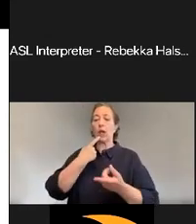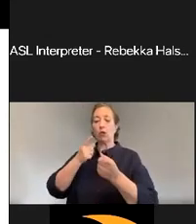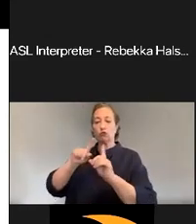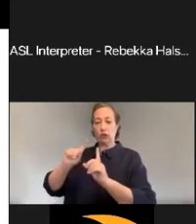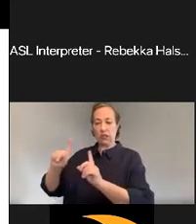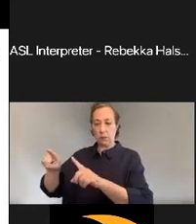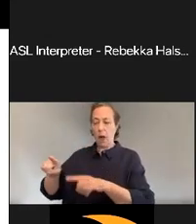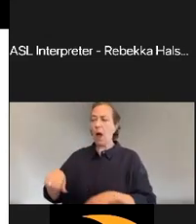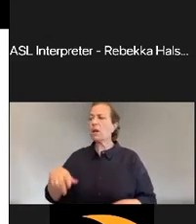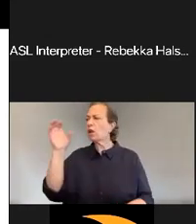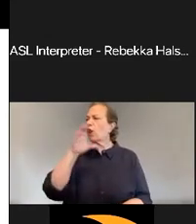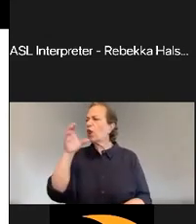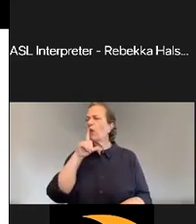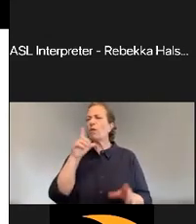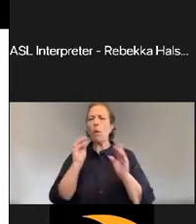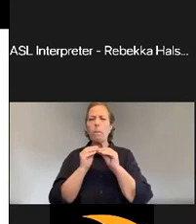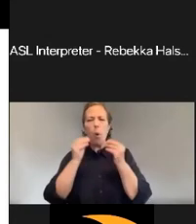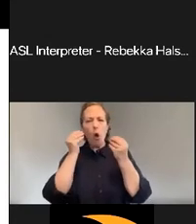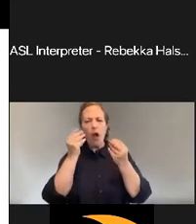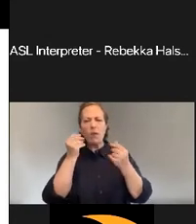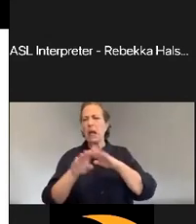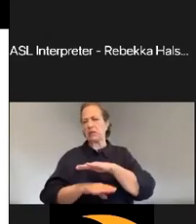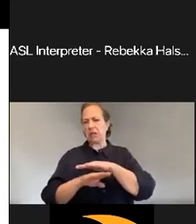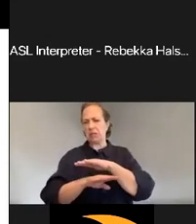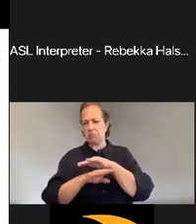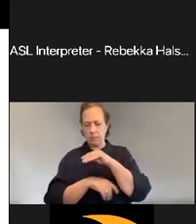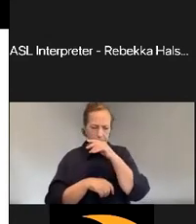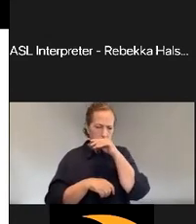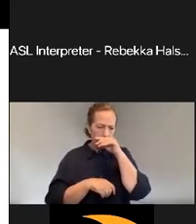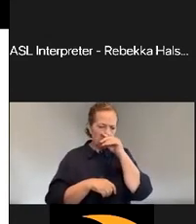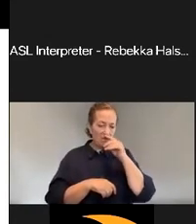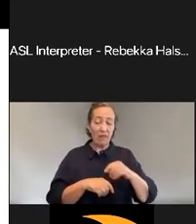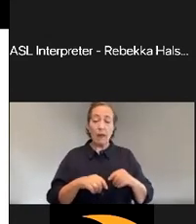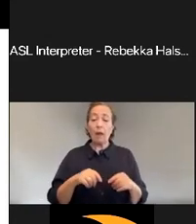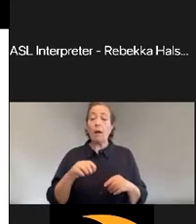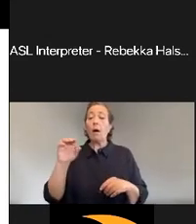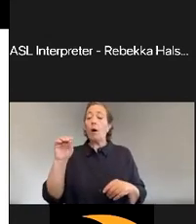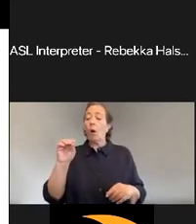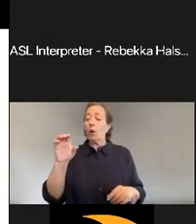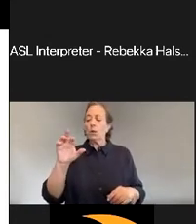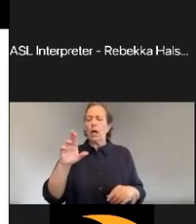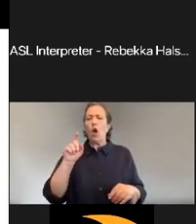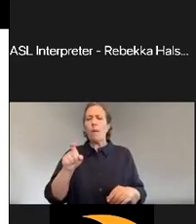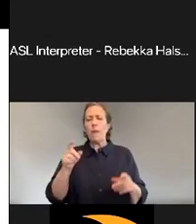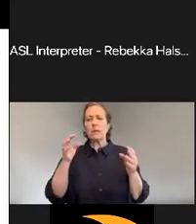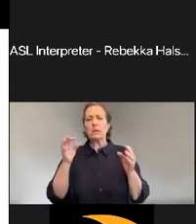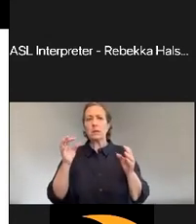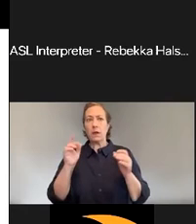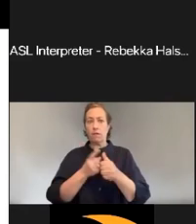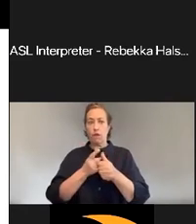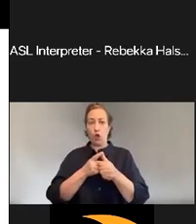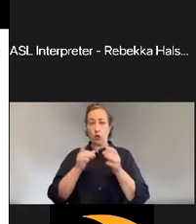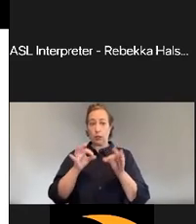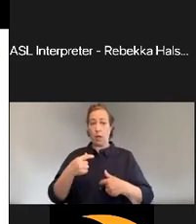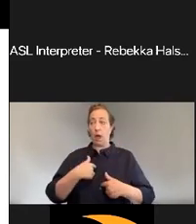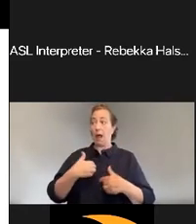seek additional basic information from her. In all cases, OCR needs to determine that it has jurisdiction to